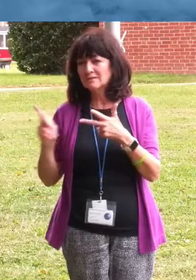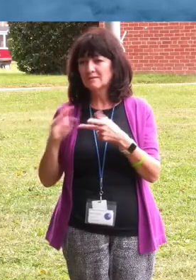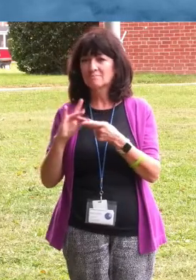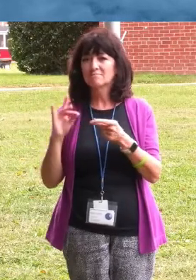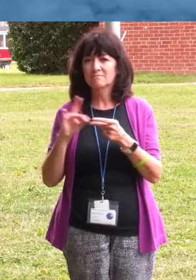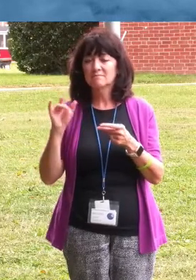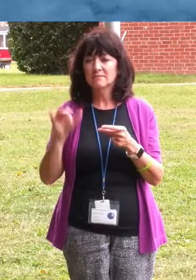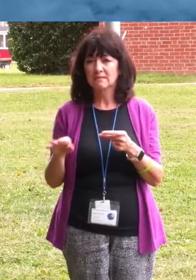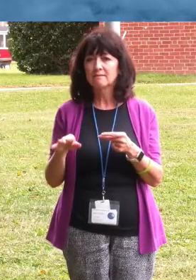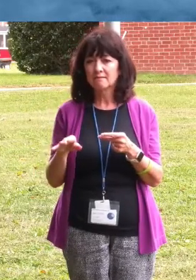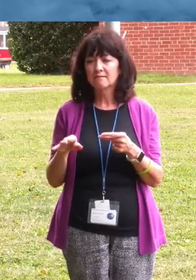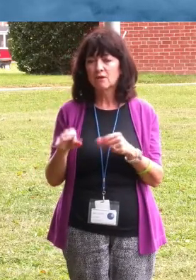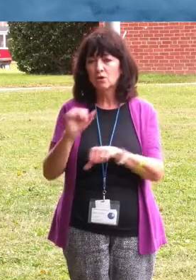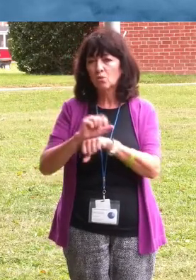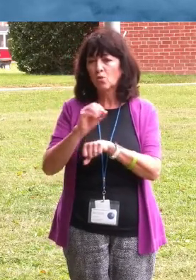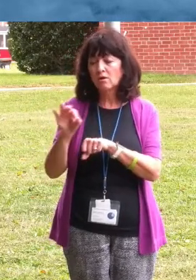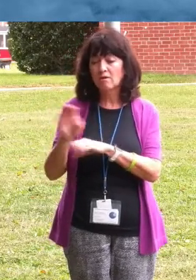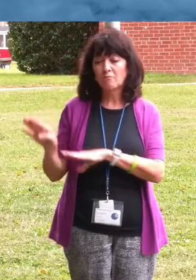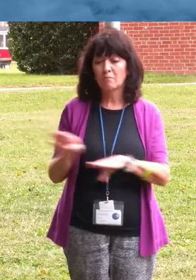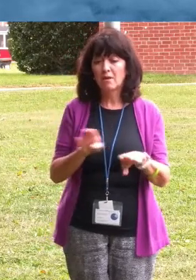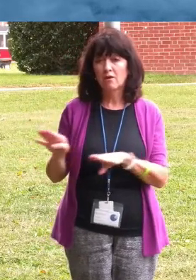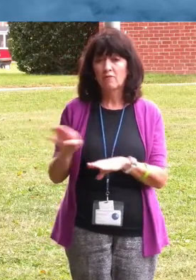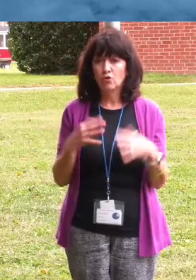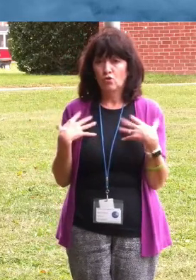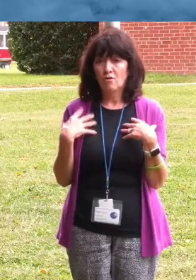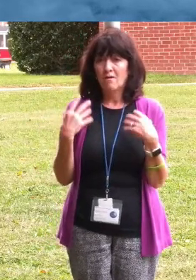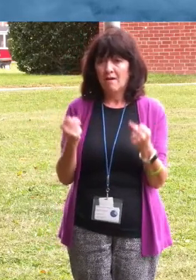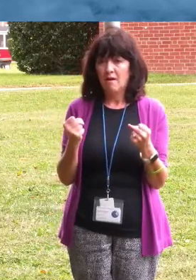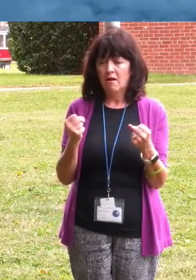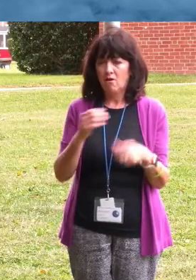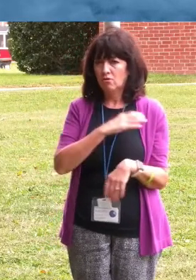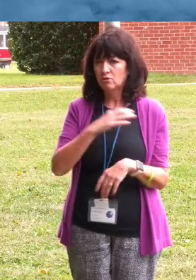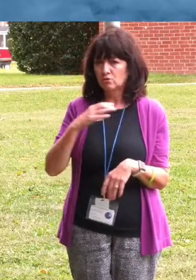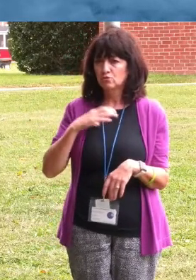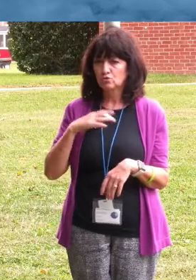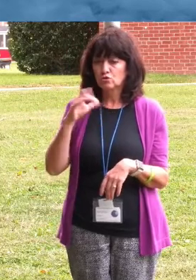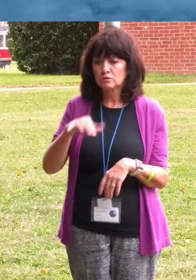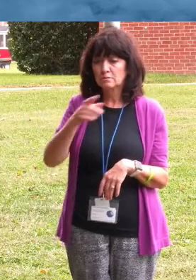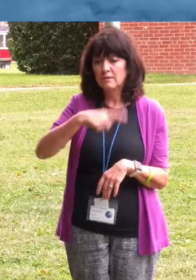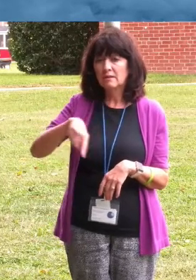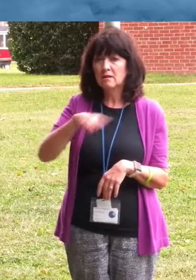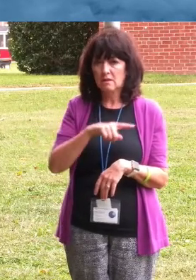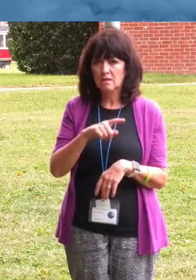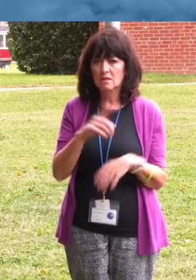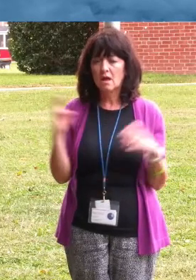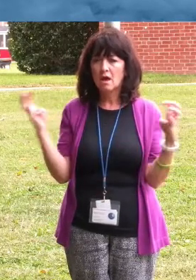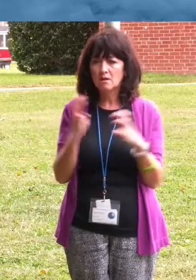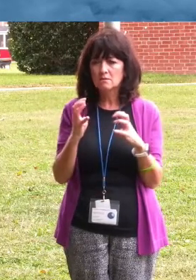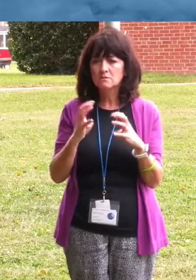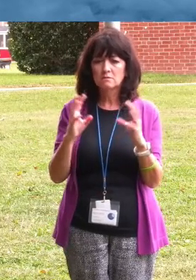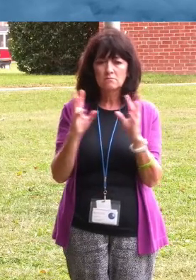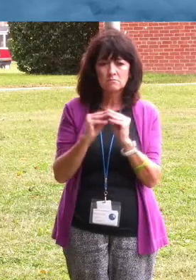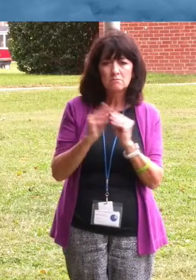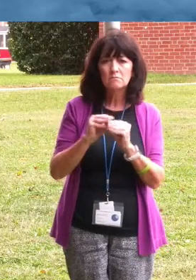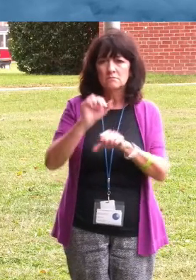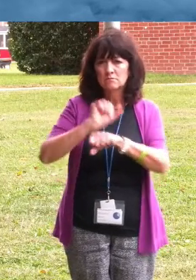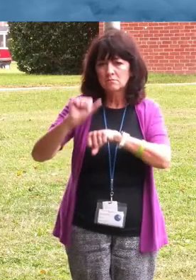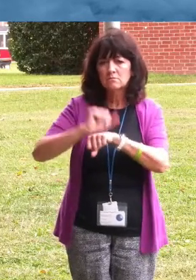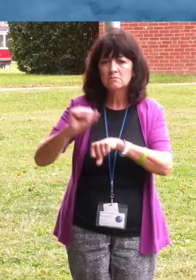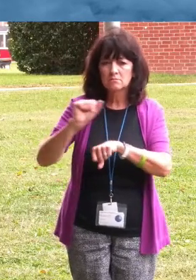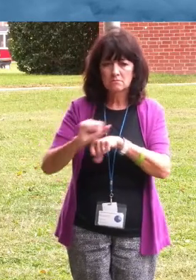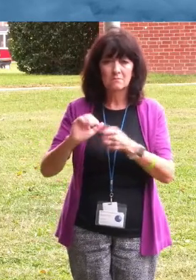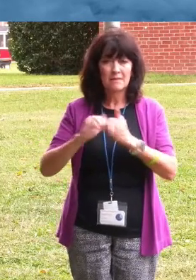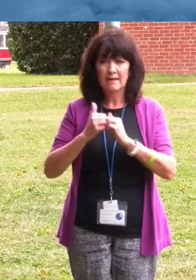Behavioral Health Consortium. They converge here. And how they converge, first and foremost, is through this